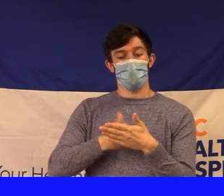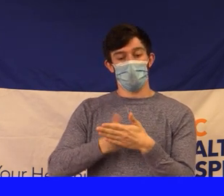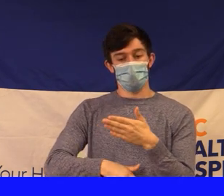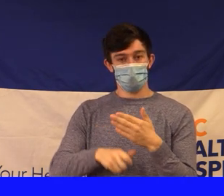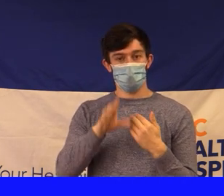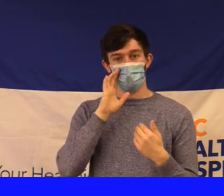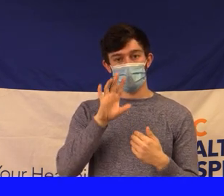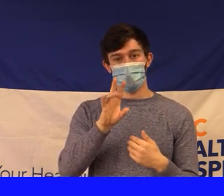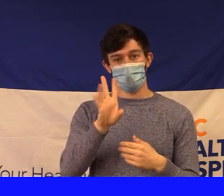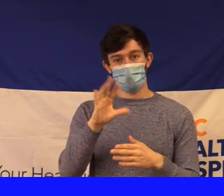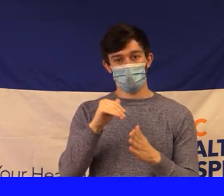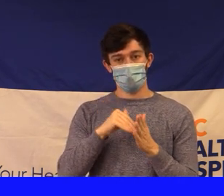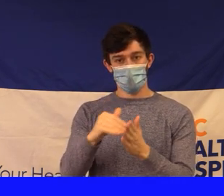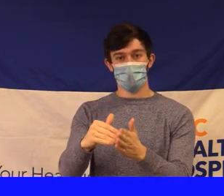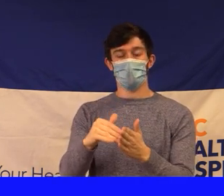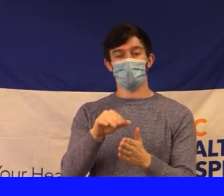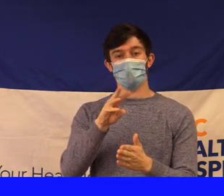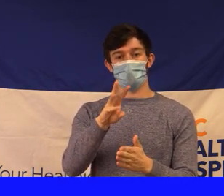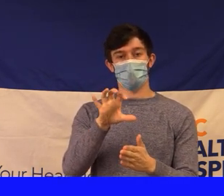will be